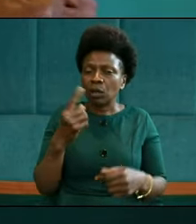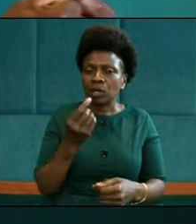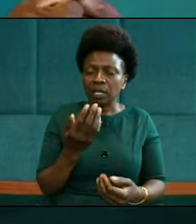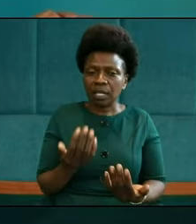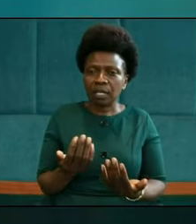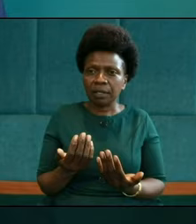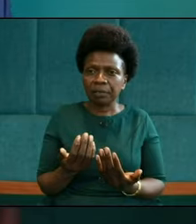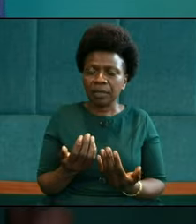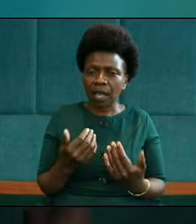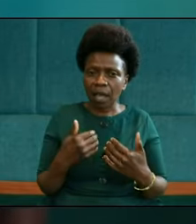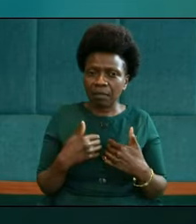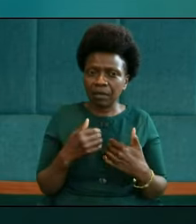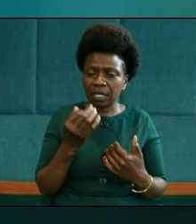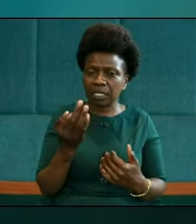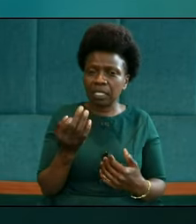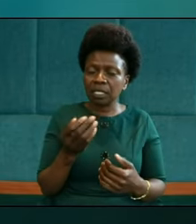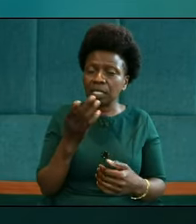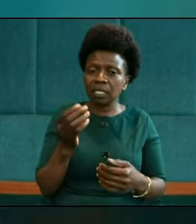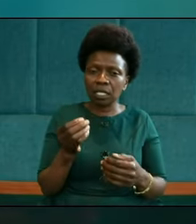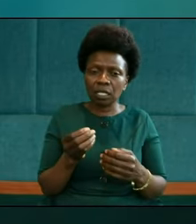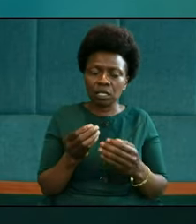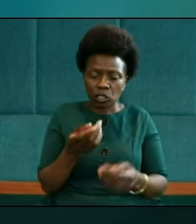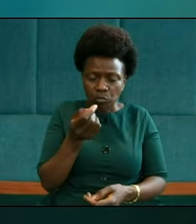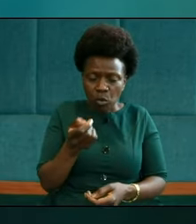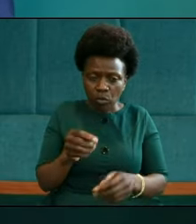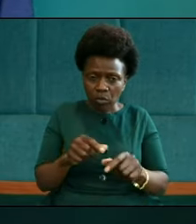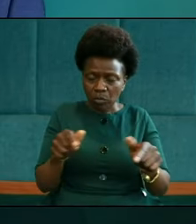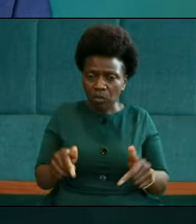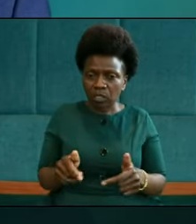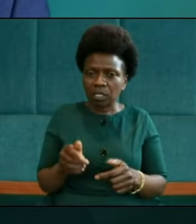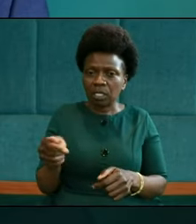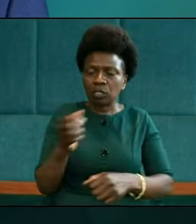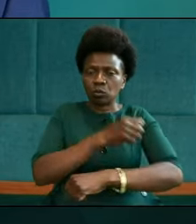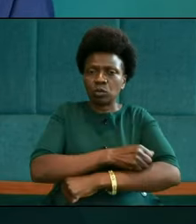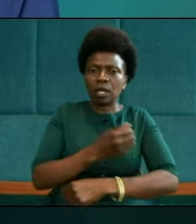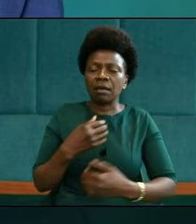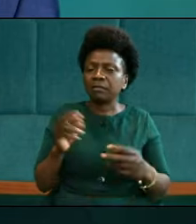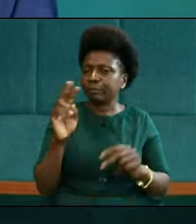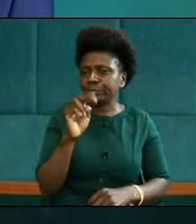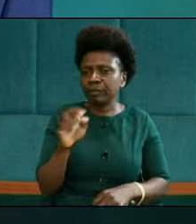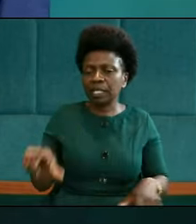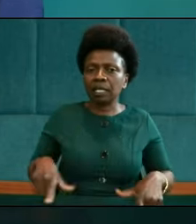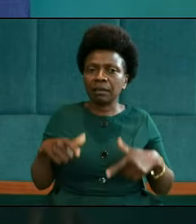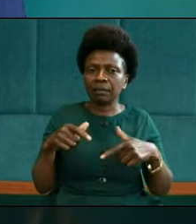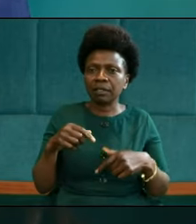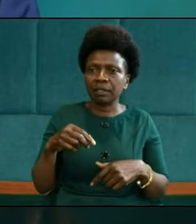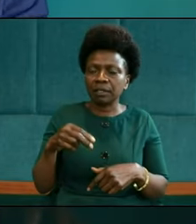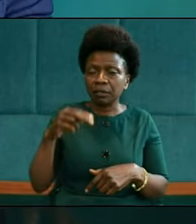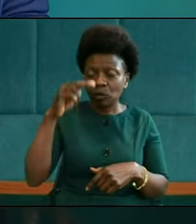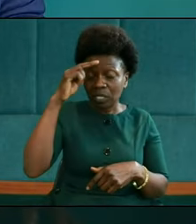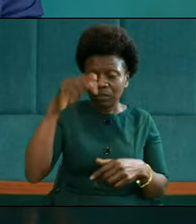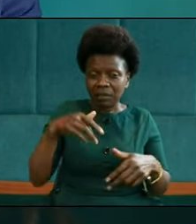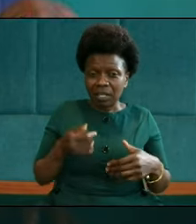small box that I have in school. I have nothing in life. And the boy is feeling